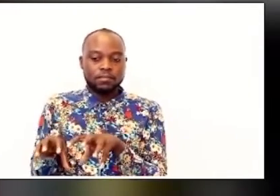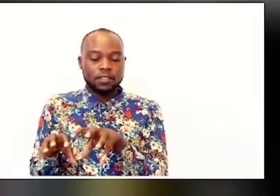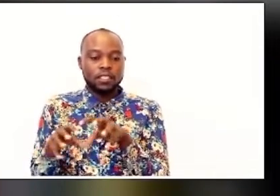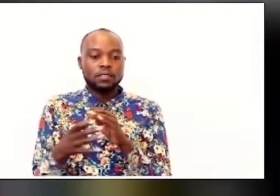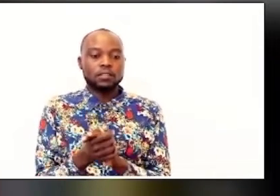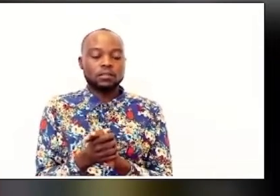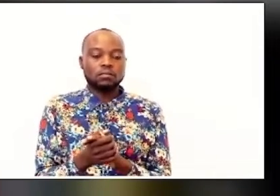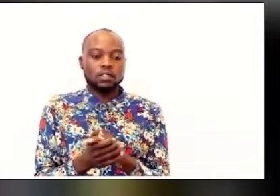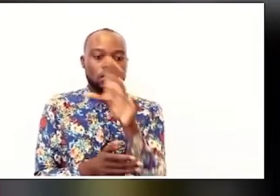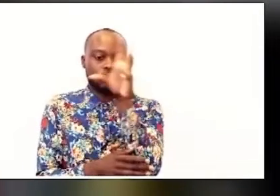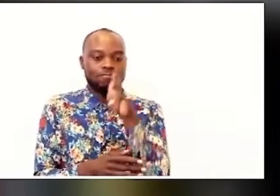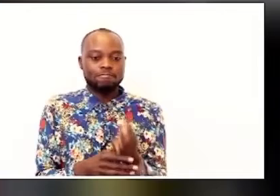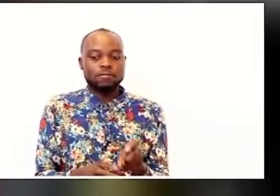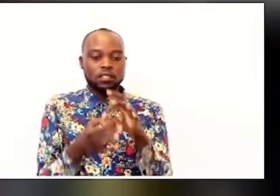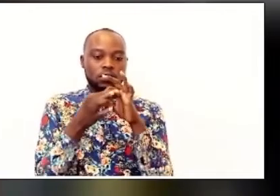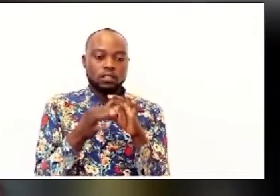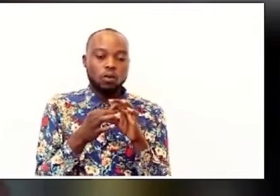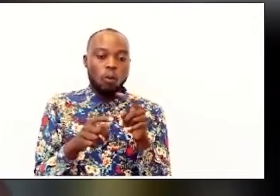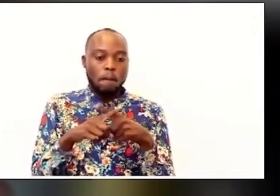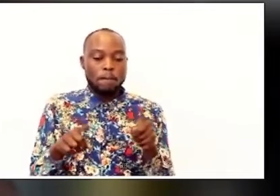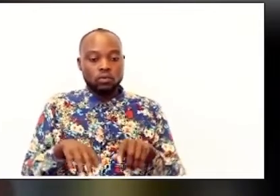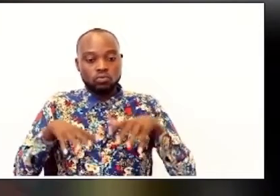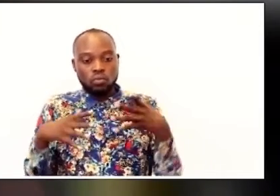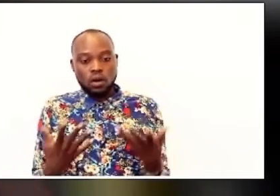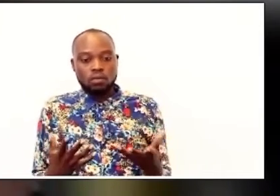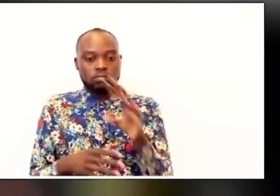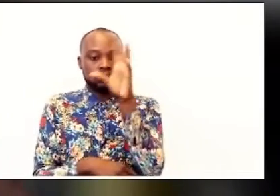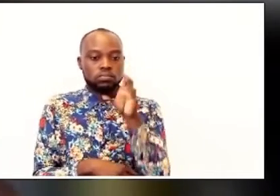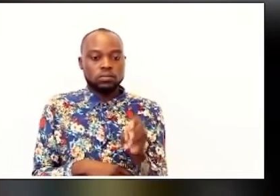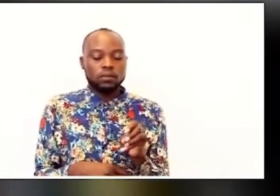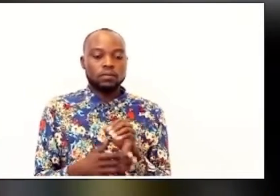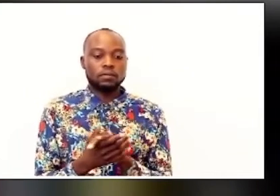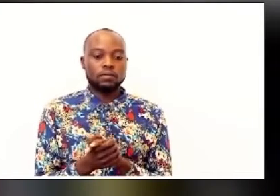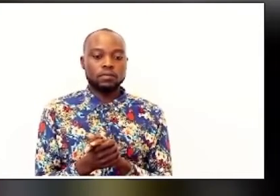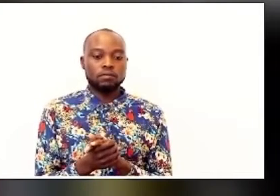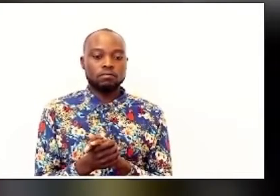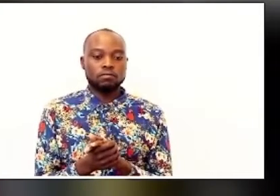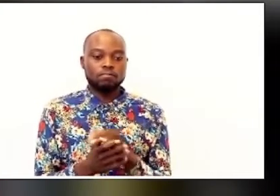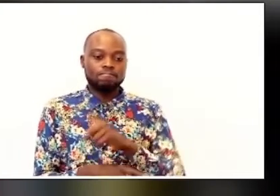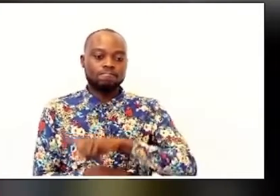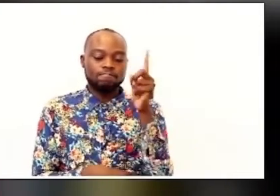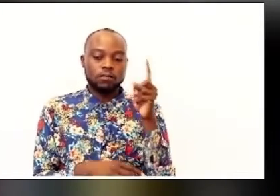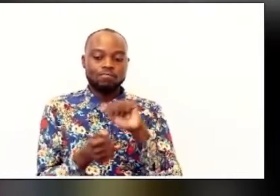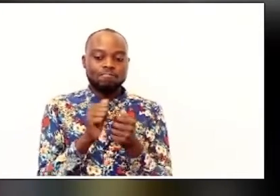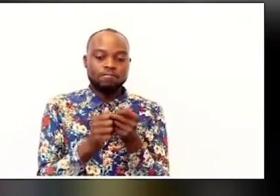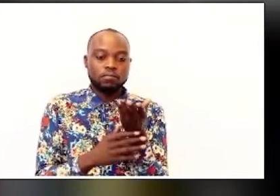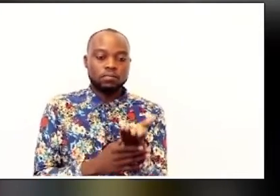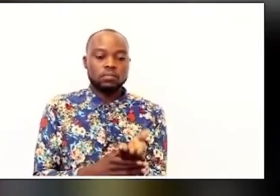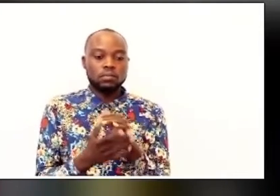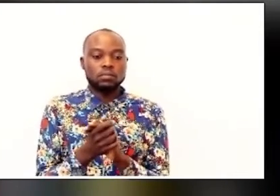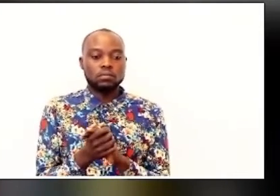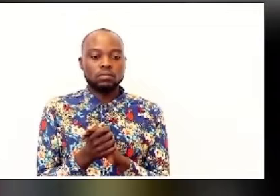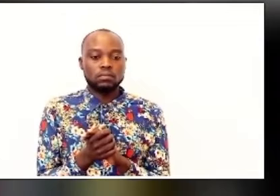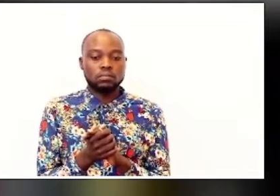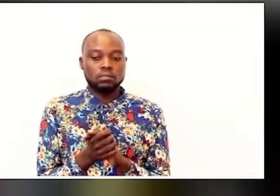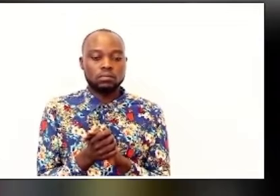of Africa's engagements and how Africa actually engages in the international climate process to deliver